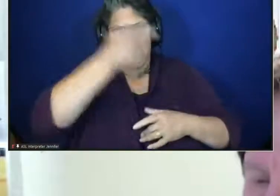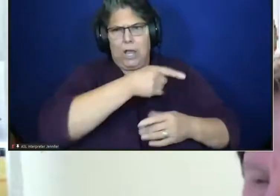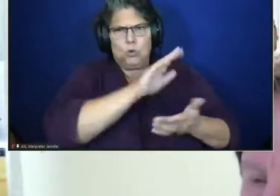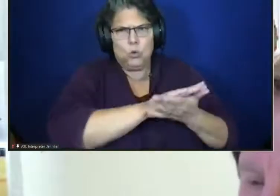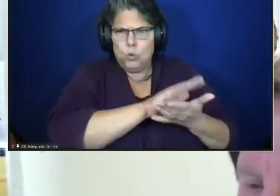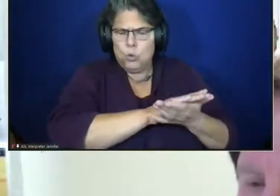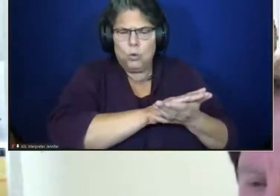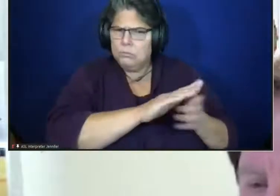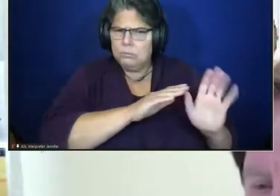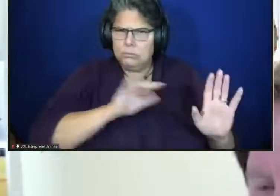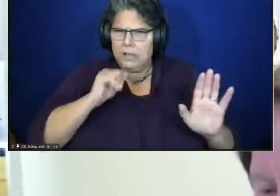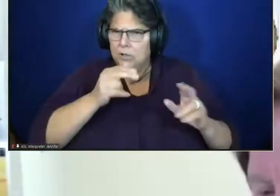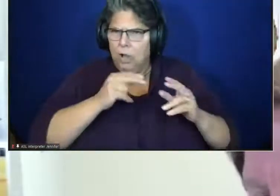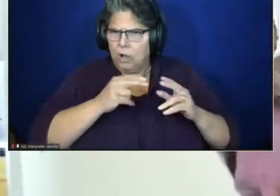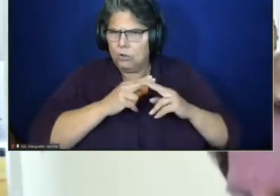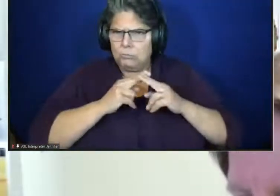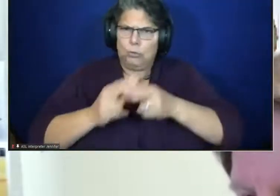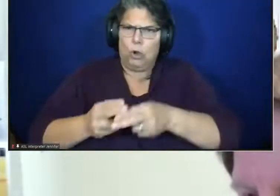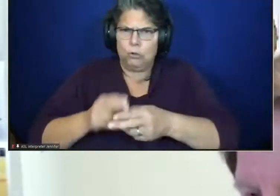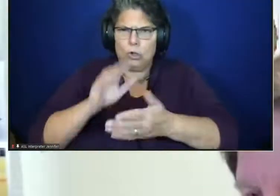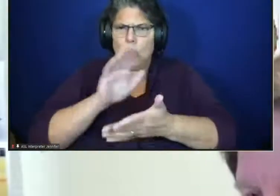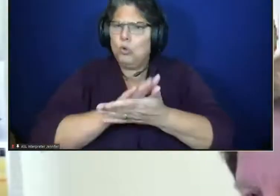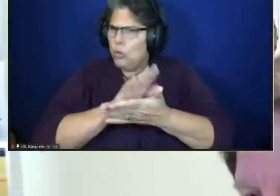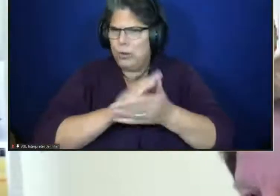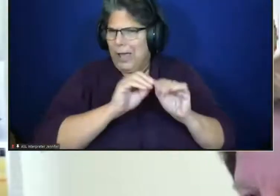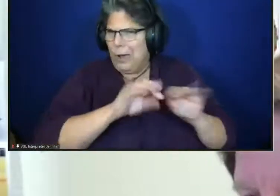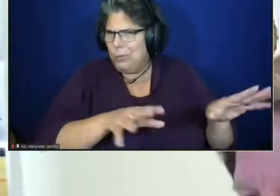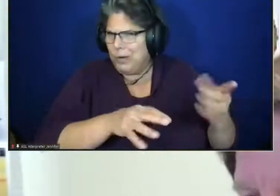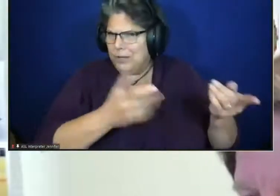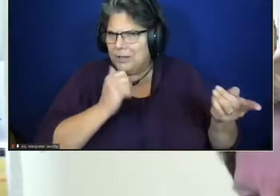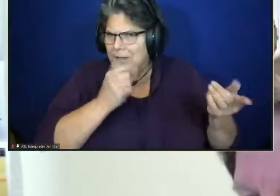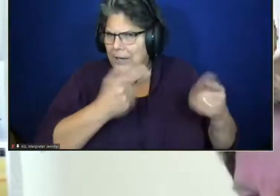not considered a school outbreak.